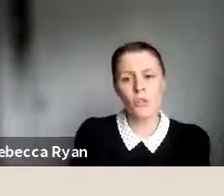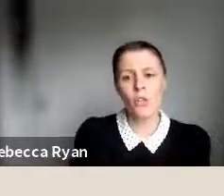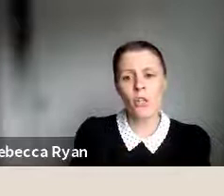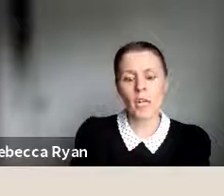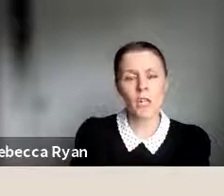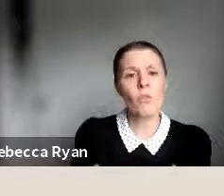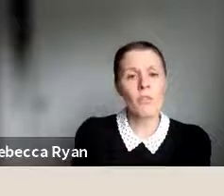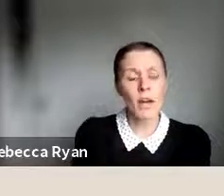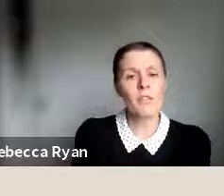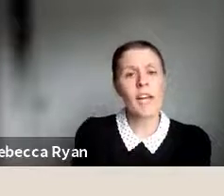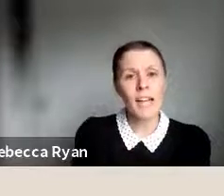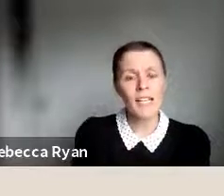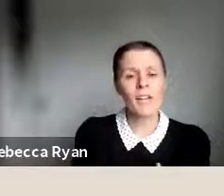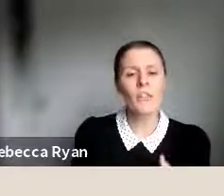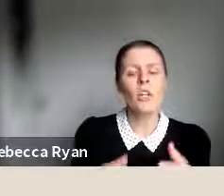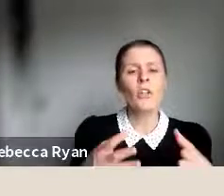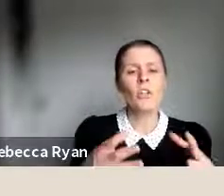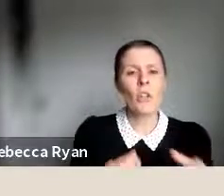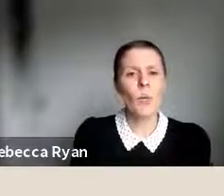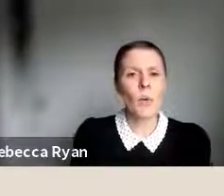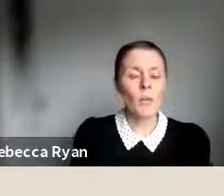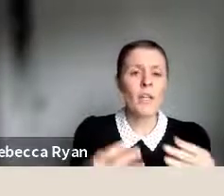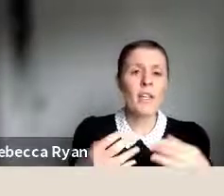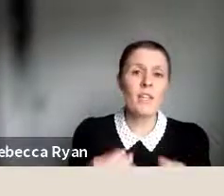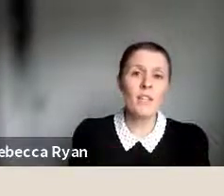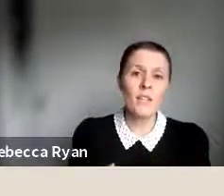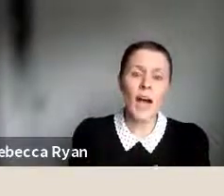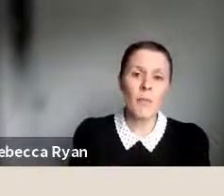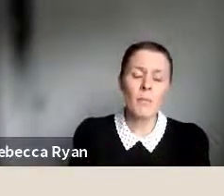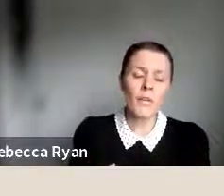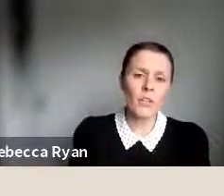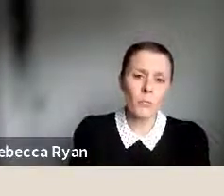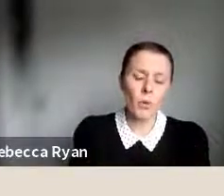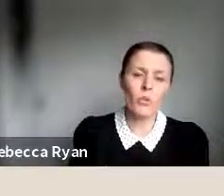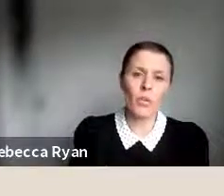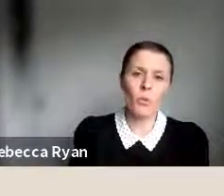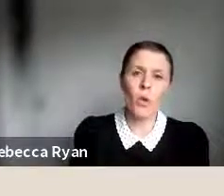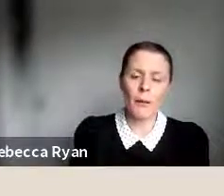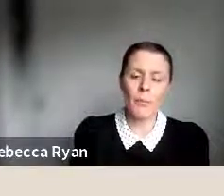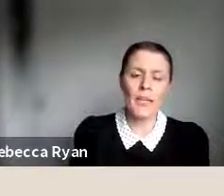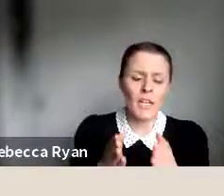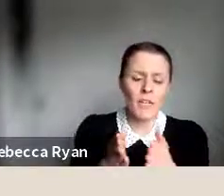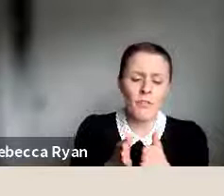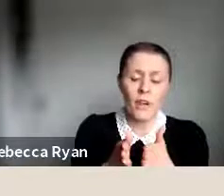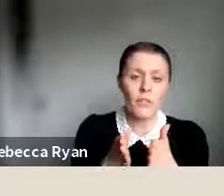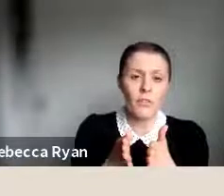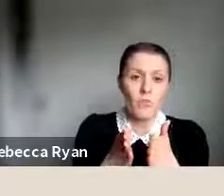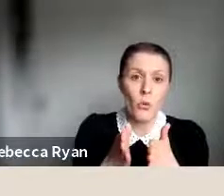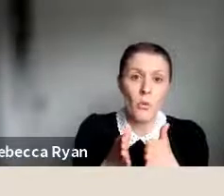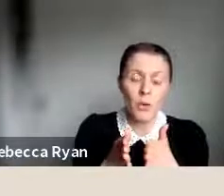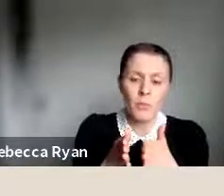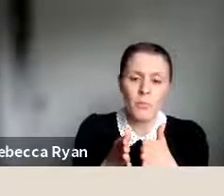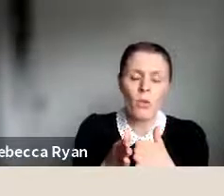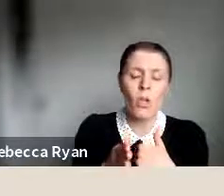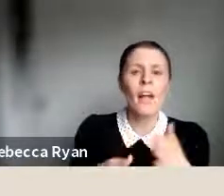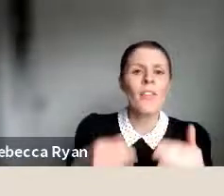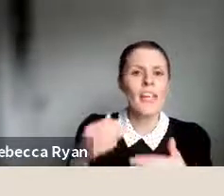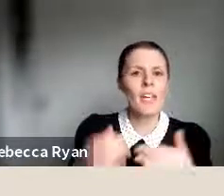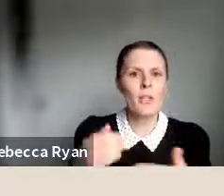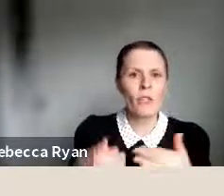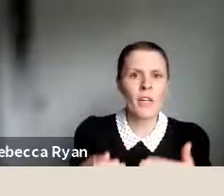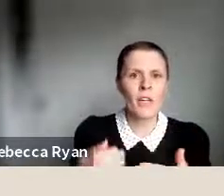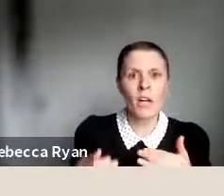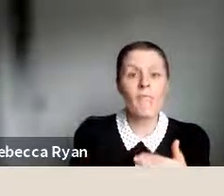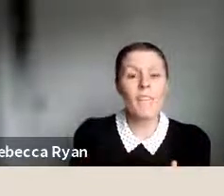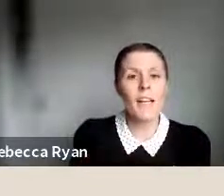all clinicians are getting revised guidelines. So that way, when this does happen, because it most likely will happen again in a very few amount of people, they